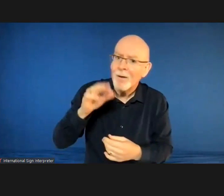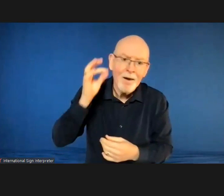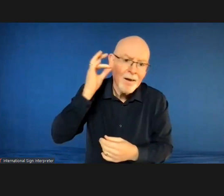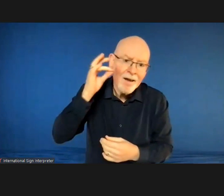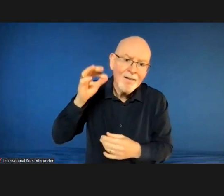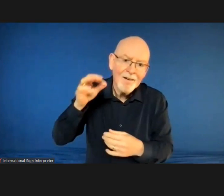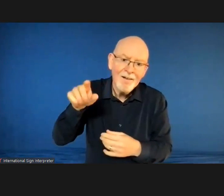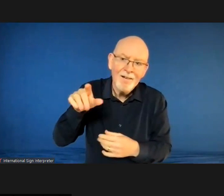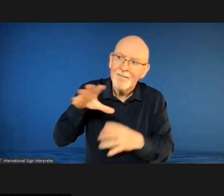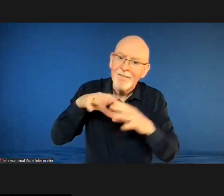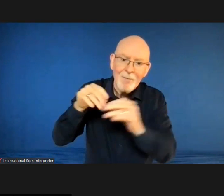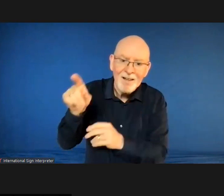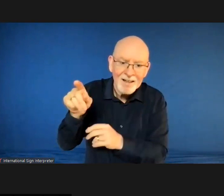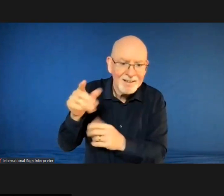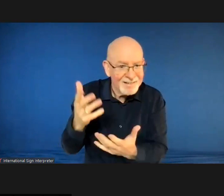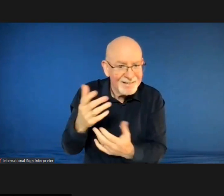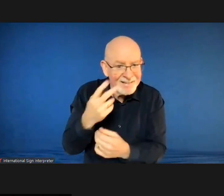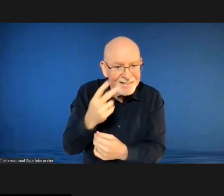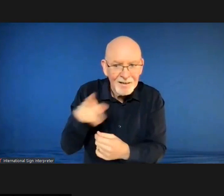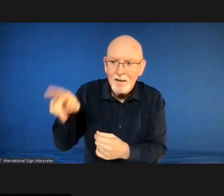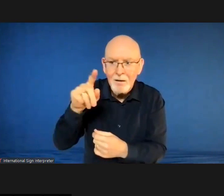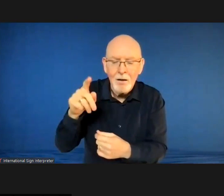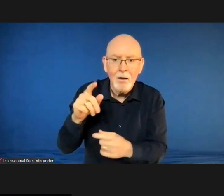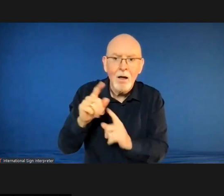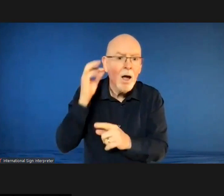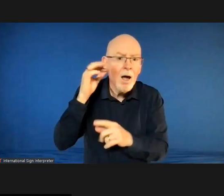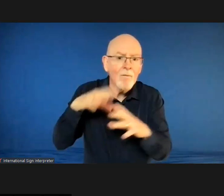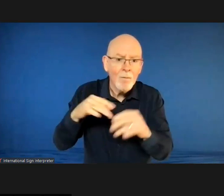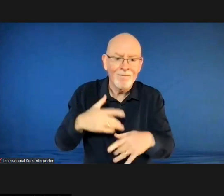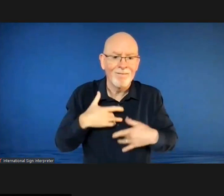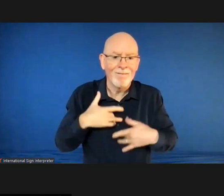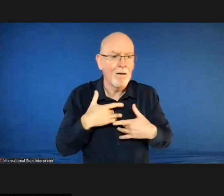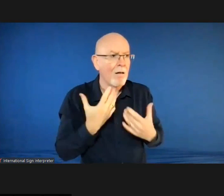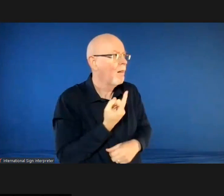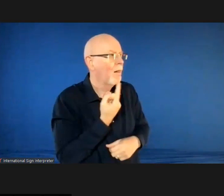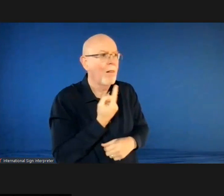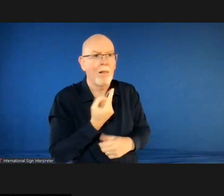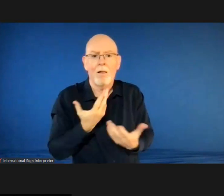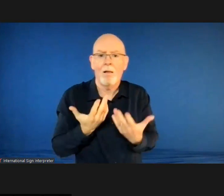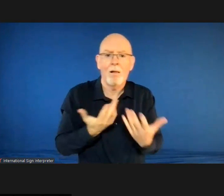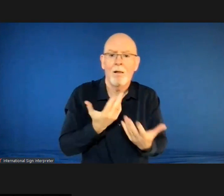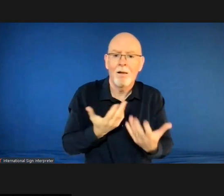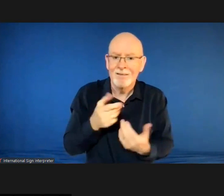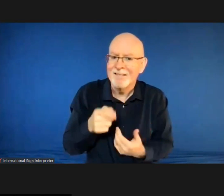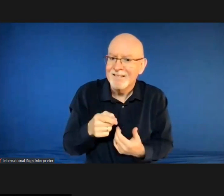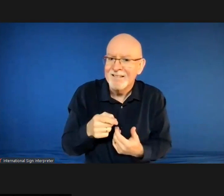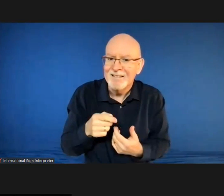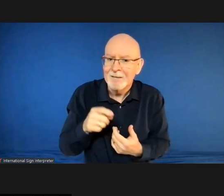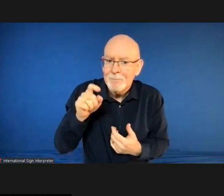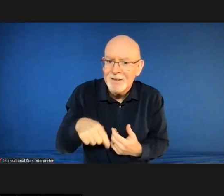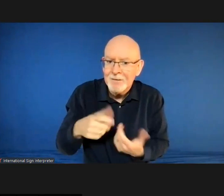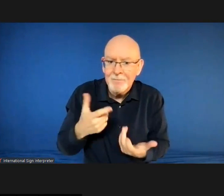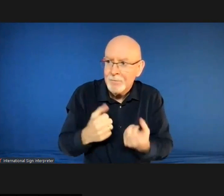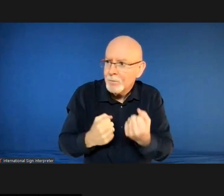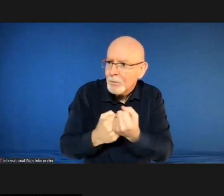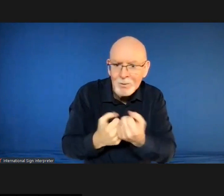systems or networks where they can get advice or reassurance of how to bring up their deaf child. So what the project did is